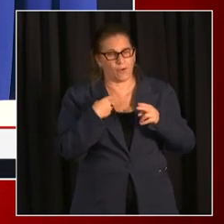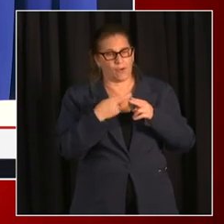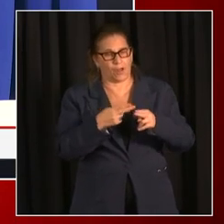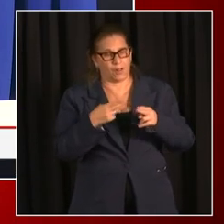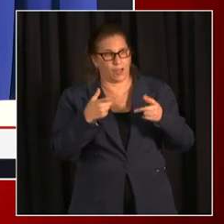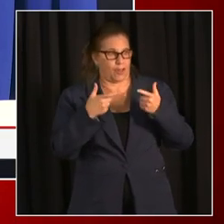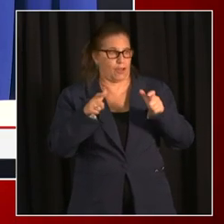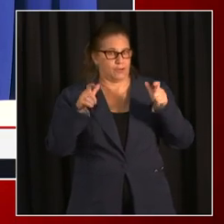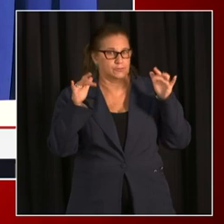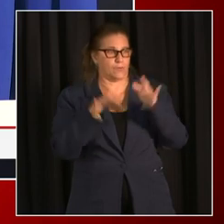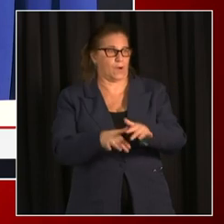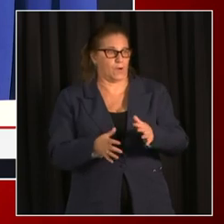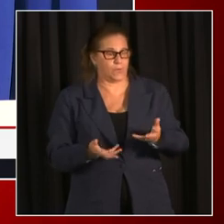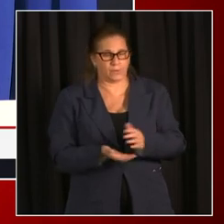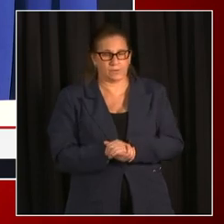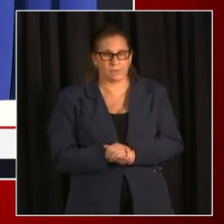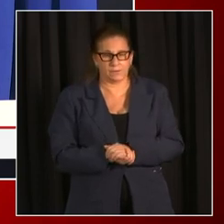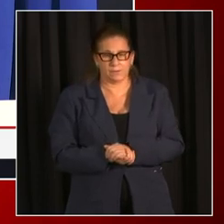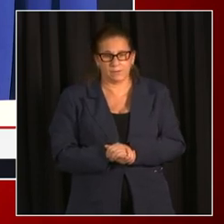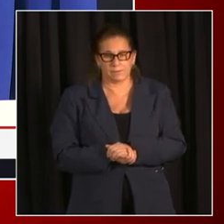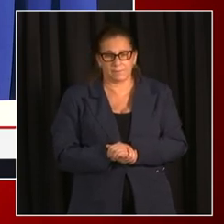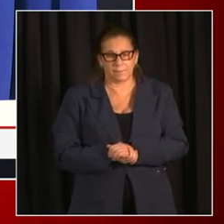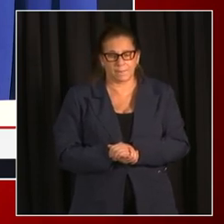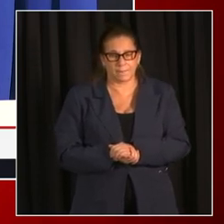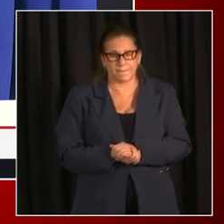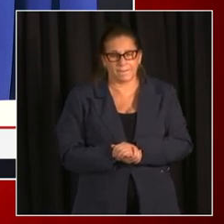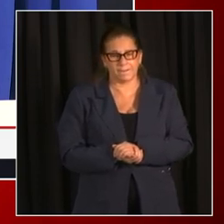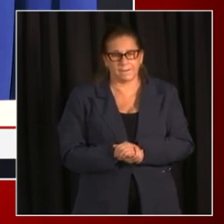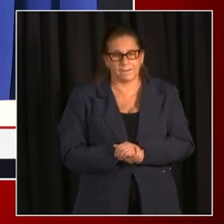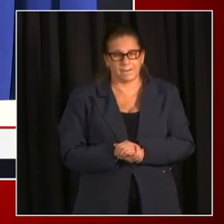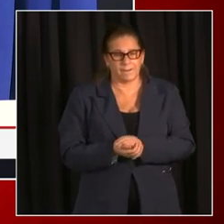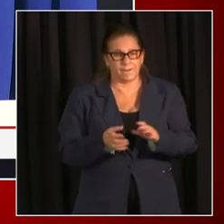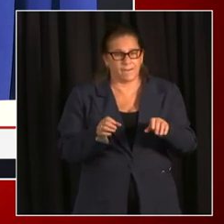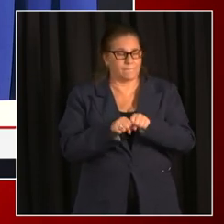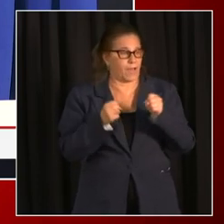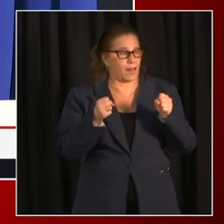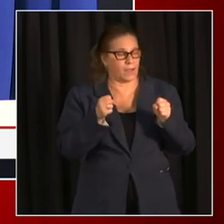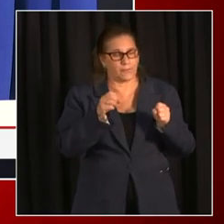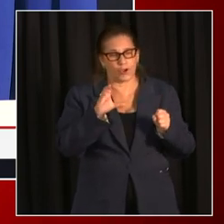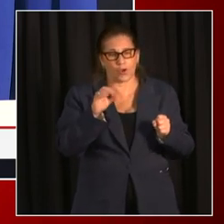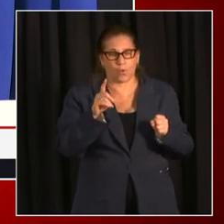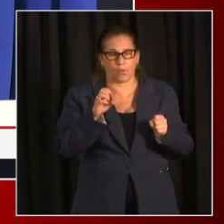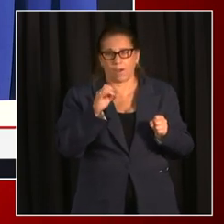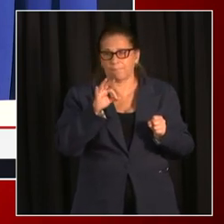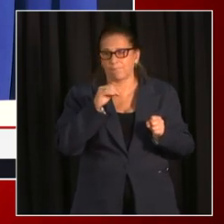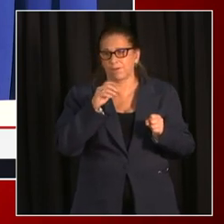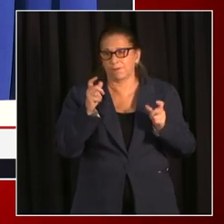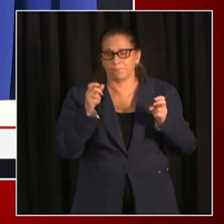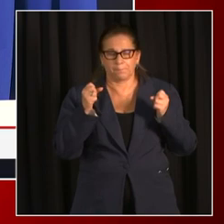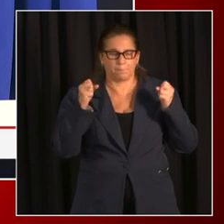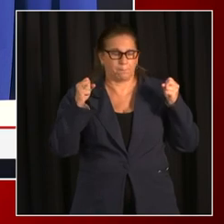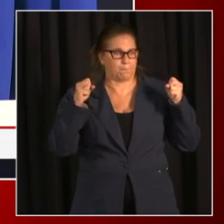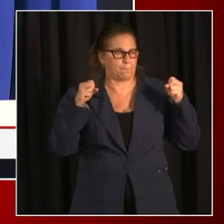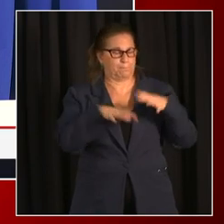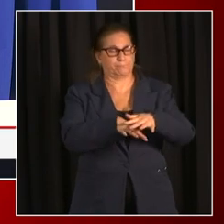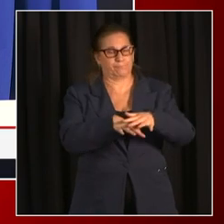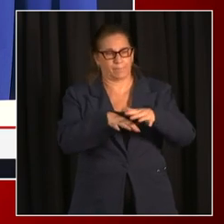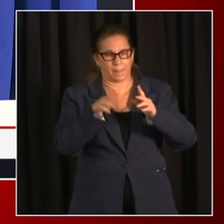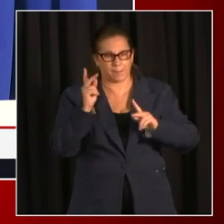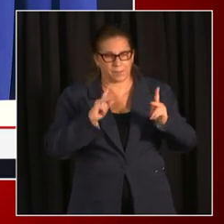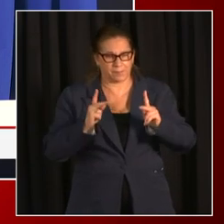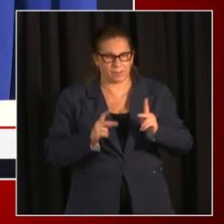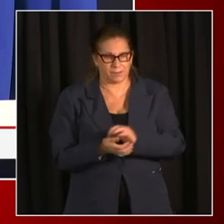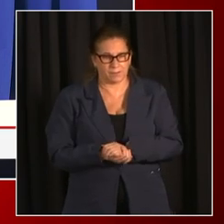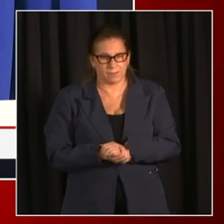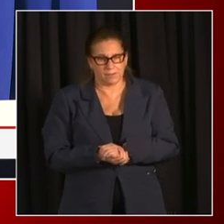large crowds gathered violating the COVID restrictions, Du Bois Place, which obviously turned